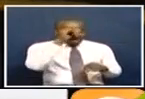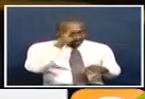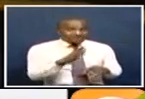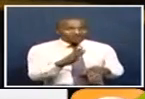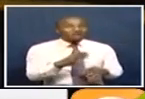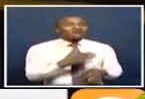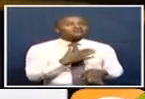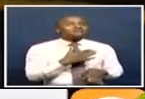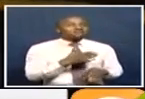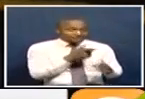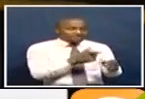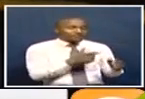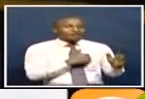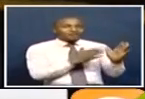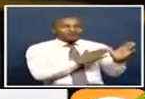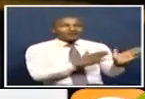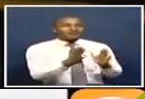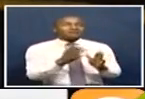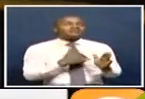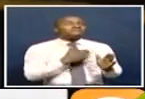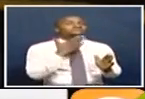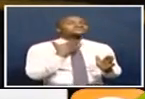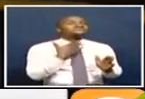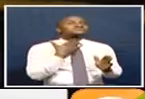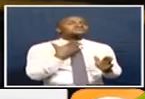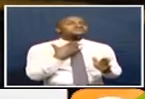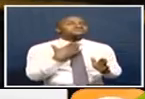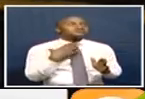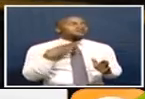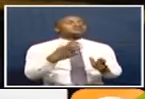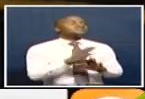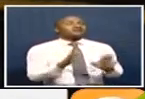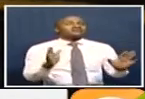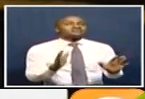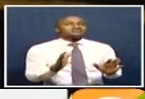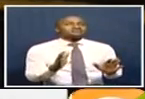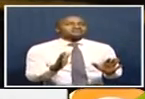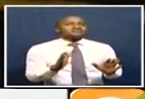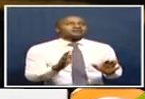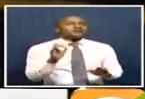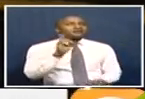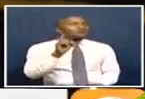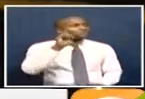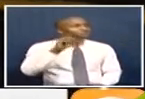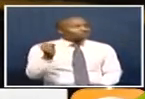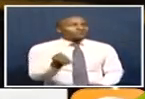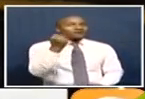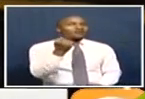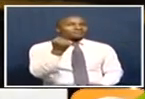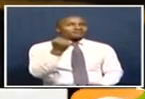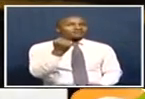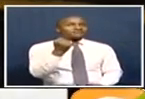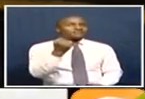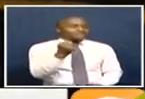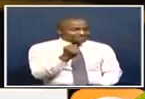a governor, this is my plan. Mm. I want to enrich myself here and there. Mm. I think Nairobians should wake up. This is the gateway of